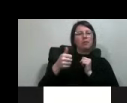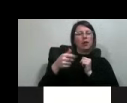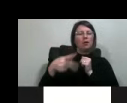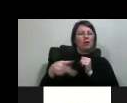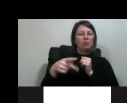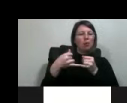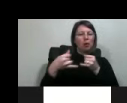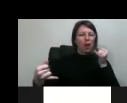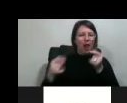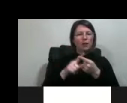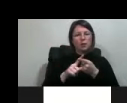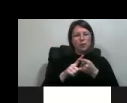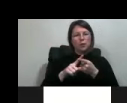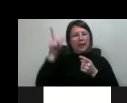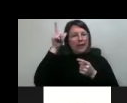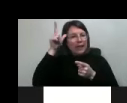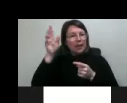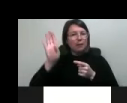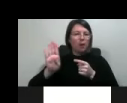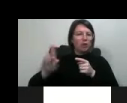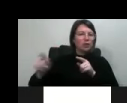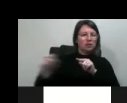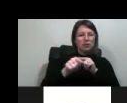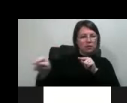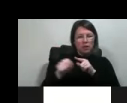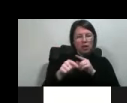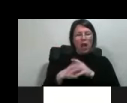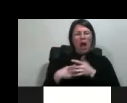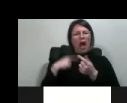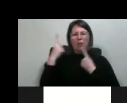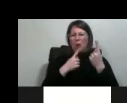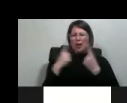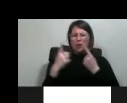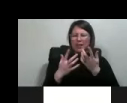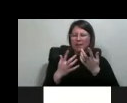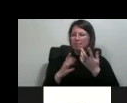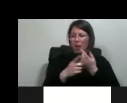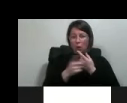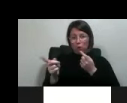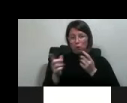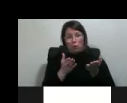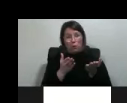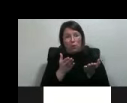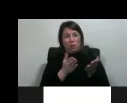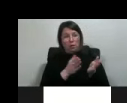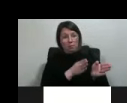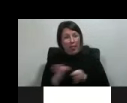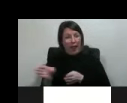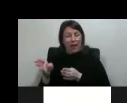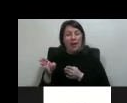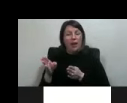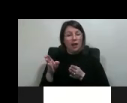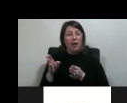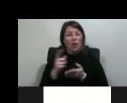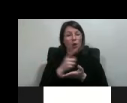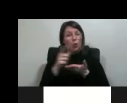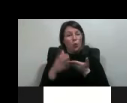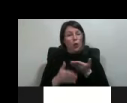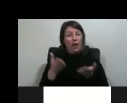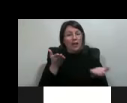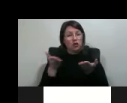into Boston. And I'm wondering whether you're planning on returning the weekend